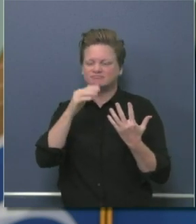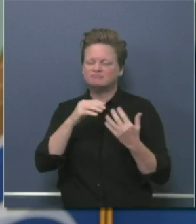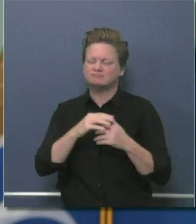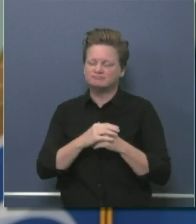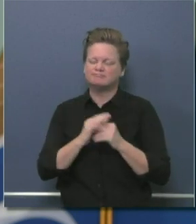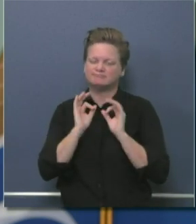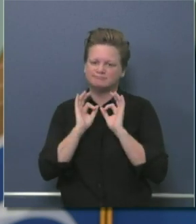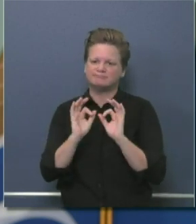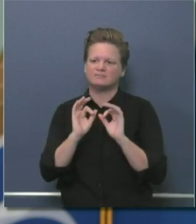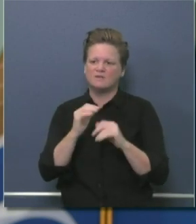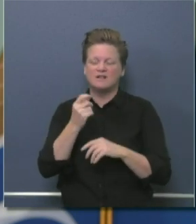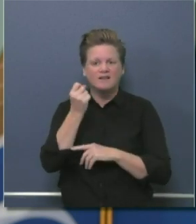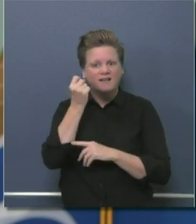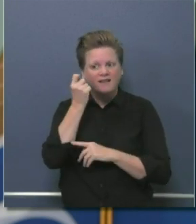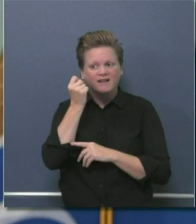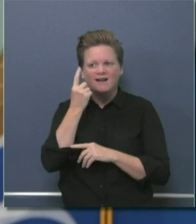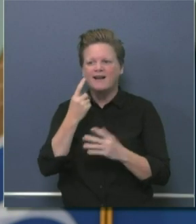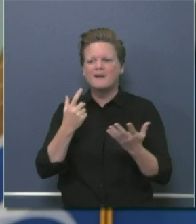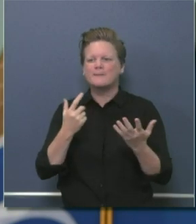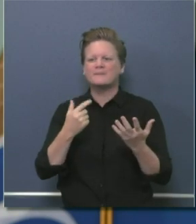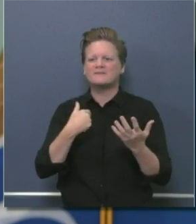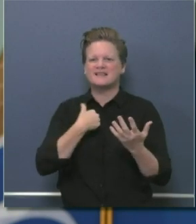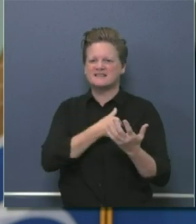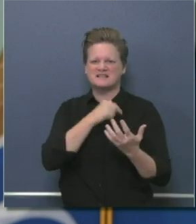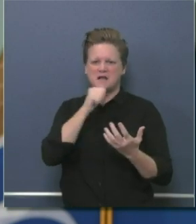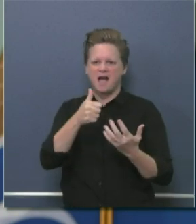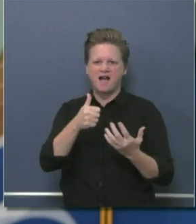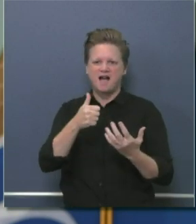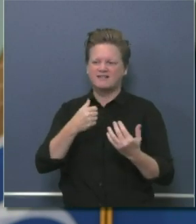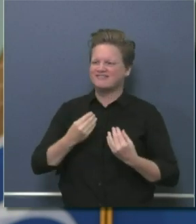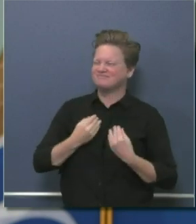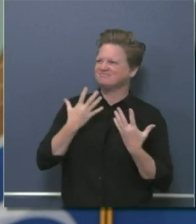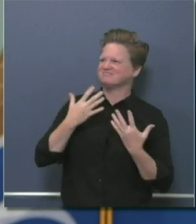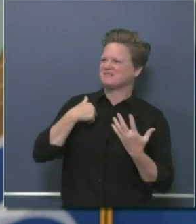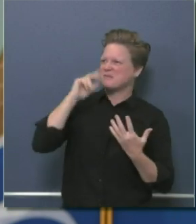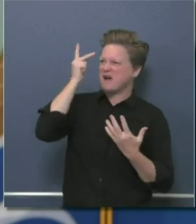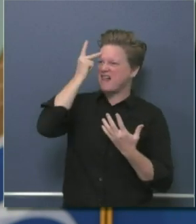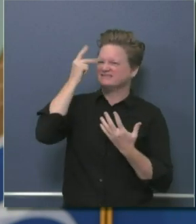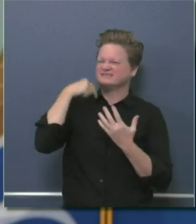political expediency and not by arbitrary timelines, but by